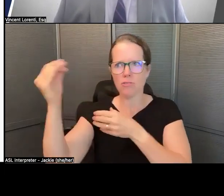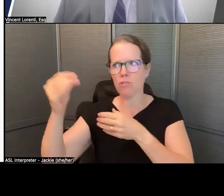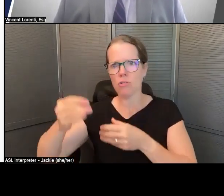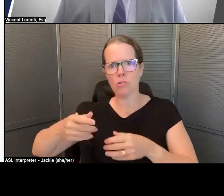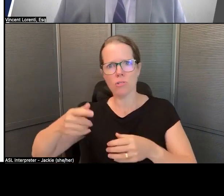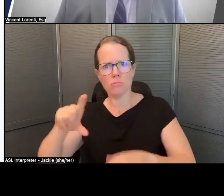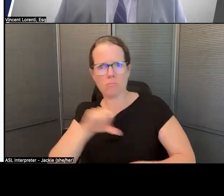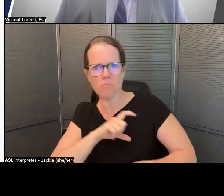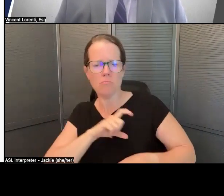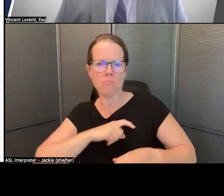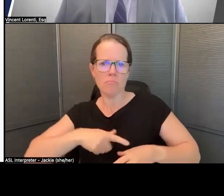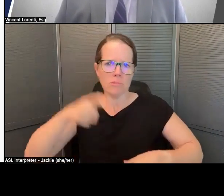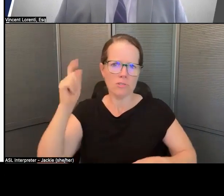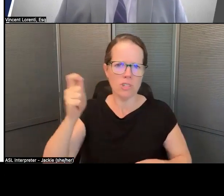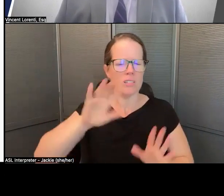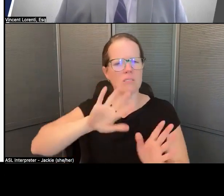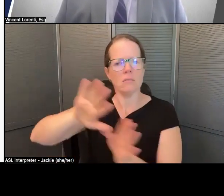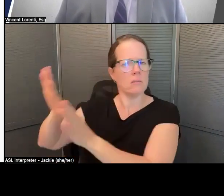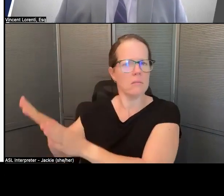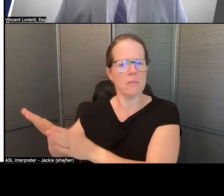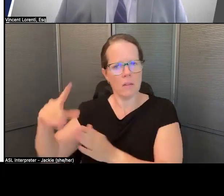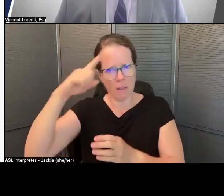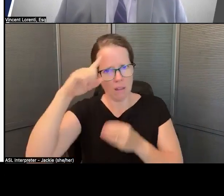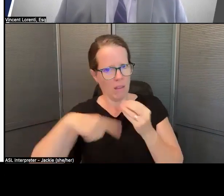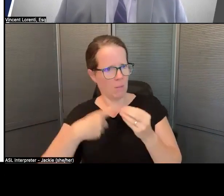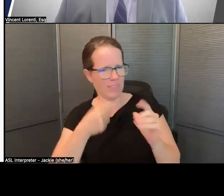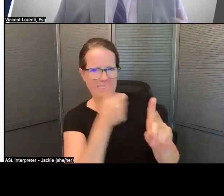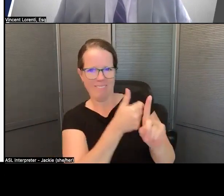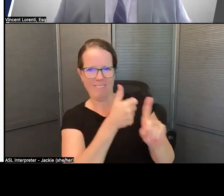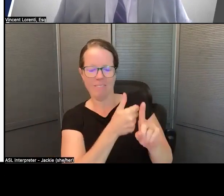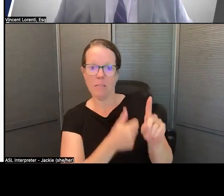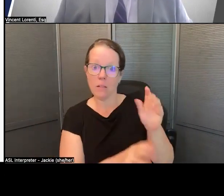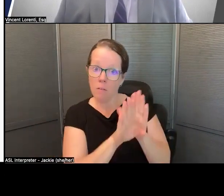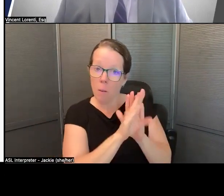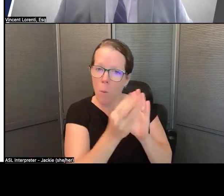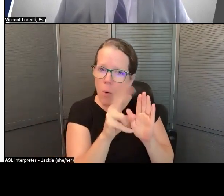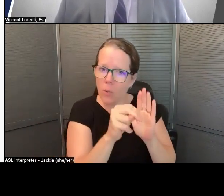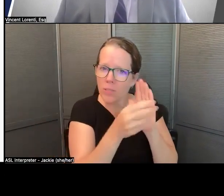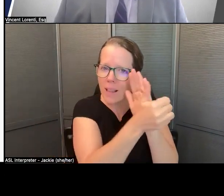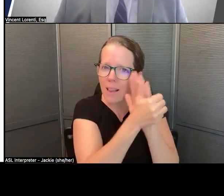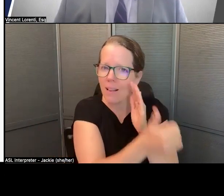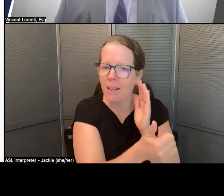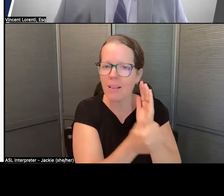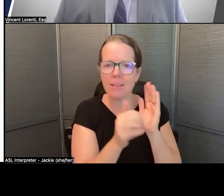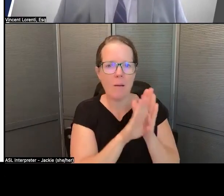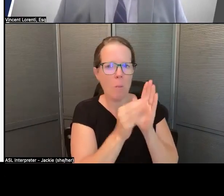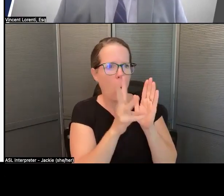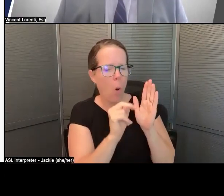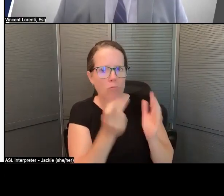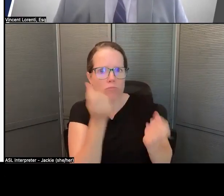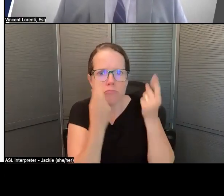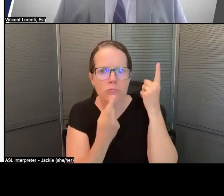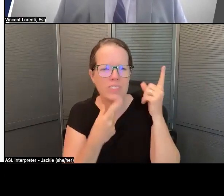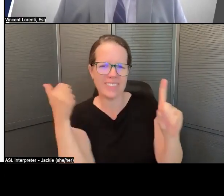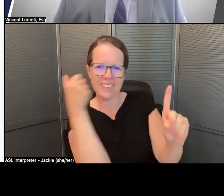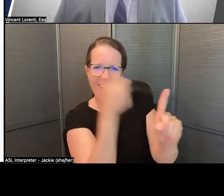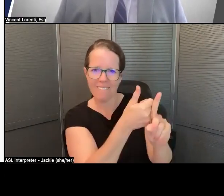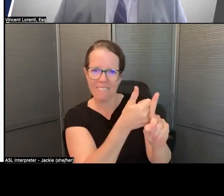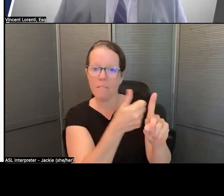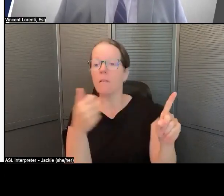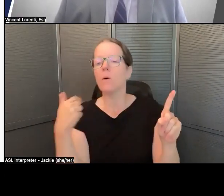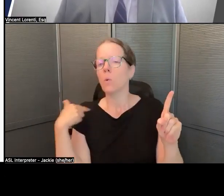make good decisions. We want to focus on skill mastery, as you'll hear, behavioral interventions in order to do